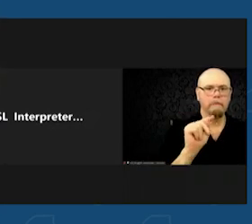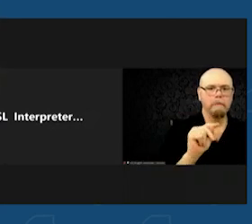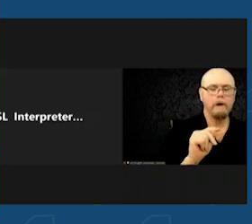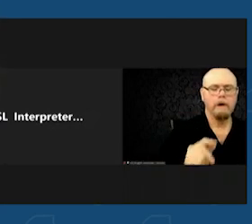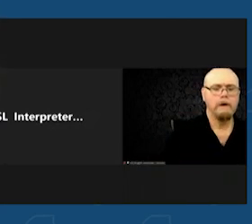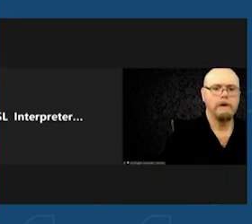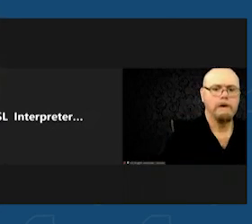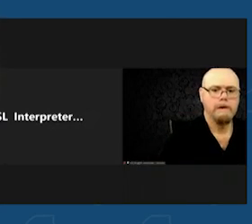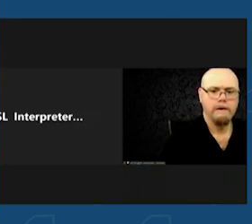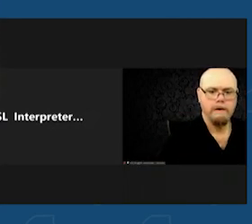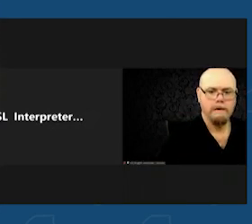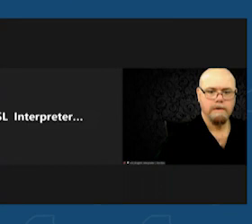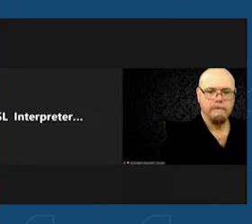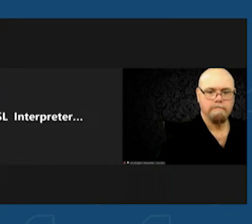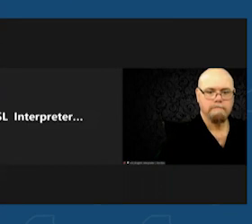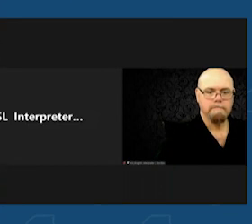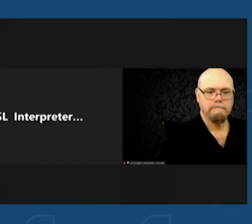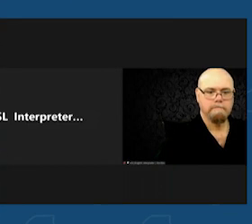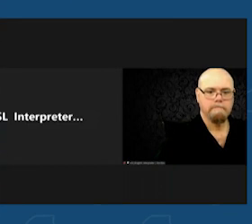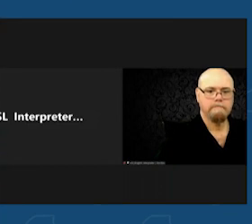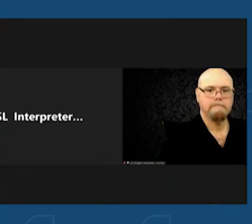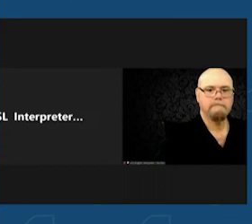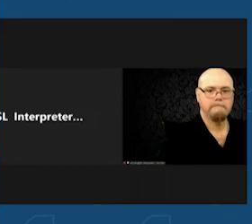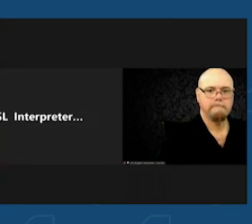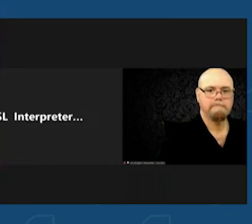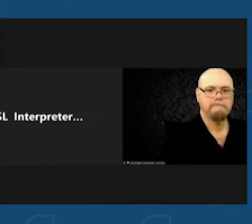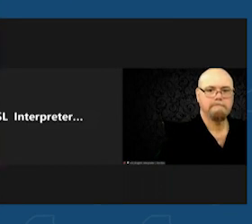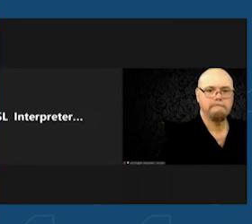because obviously I'm supposed to be here at this